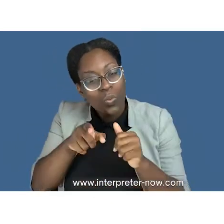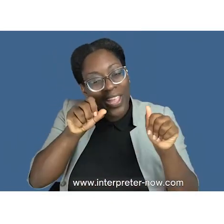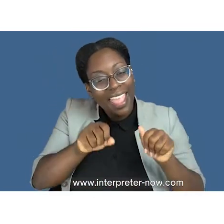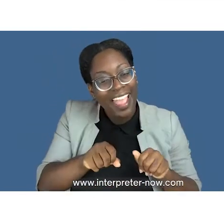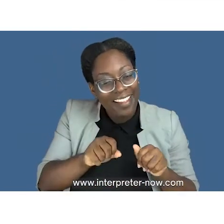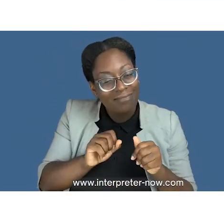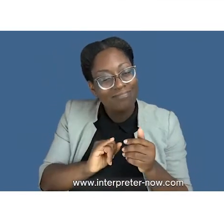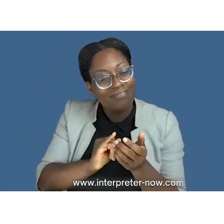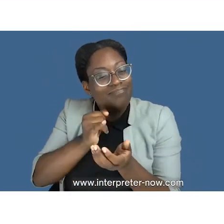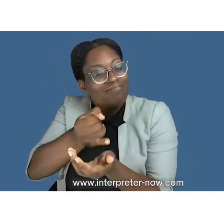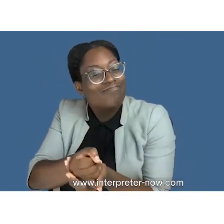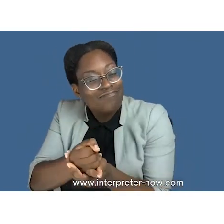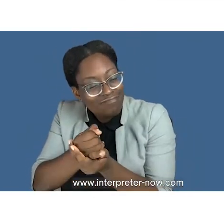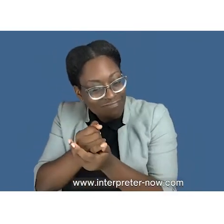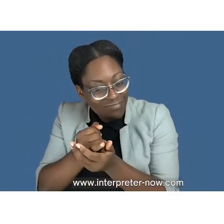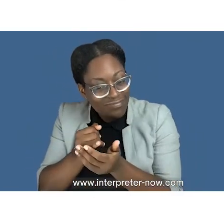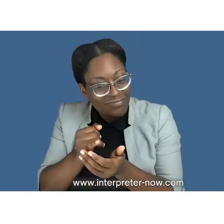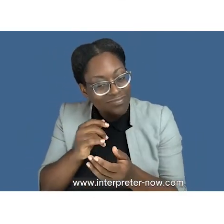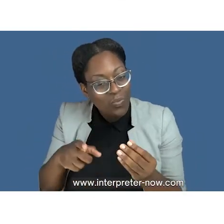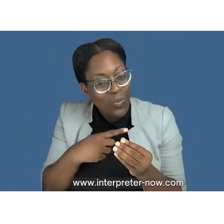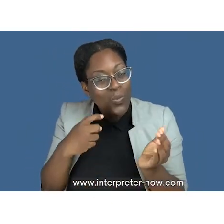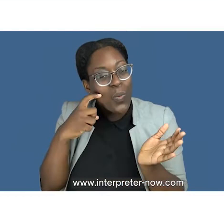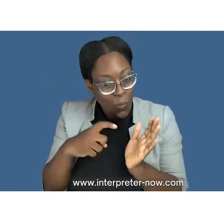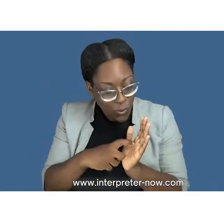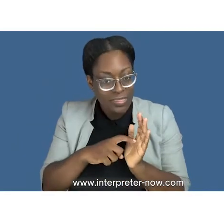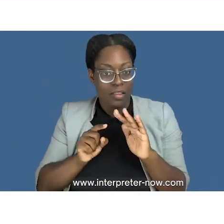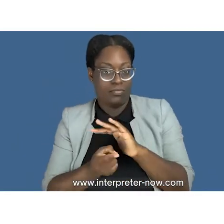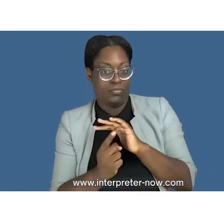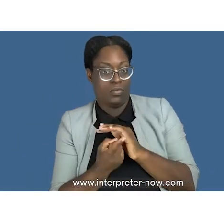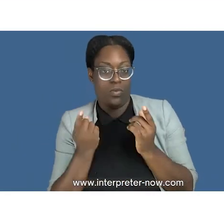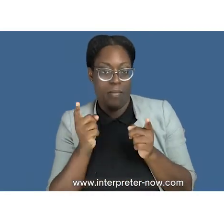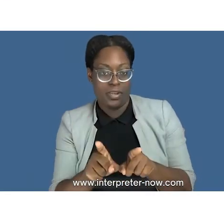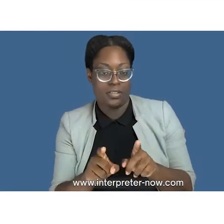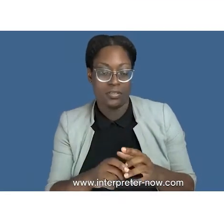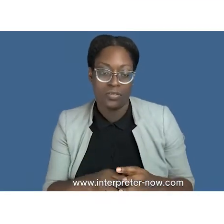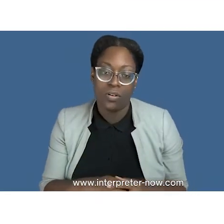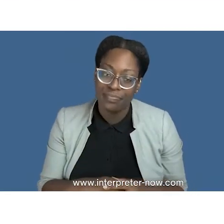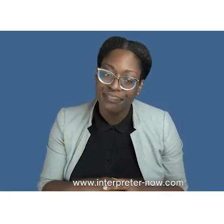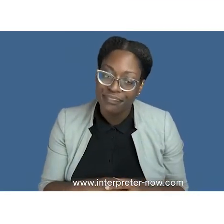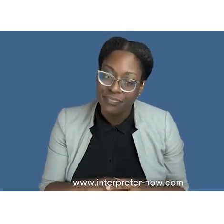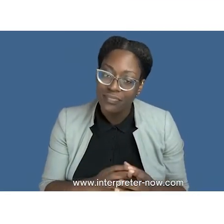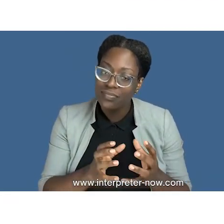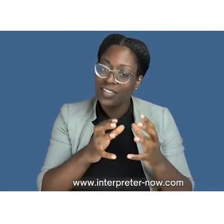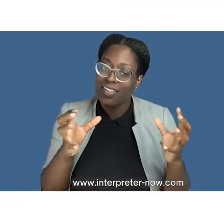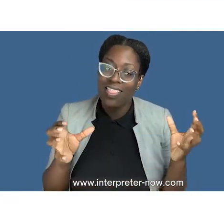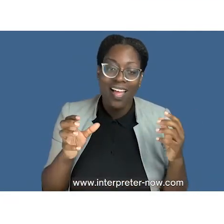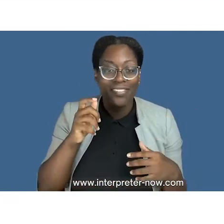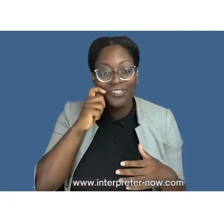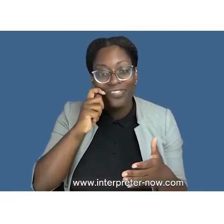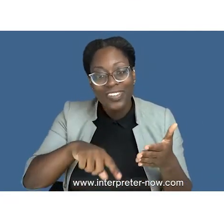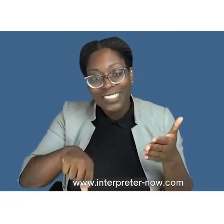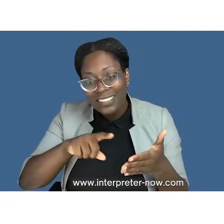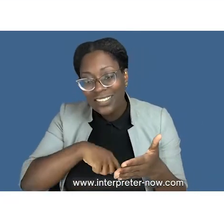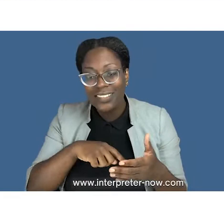So that's micro interventions. There are so many. There are lots of different. There's a lot